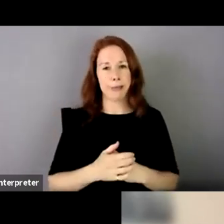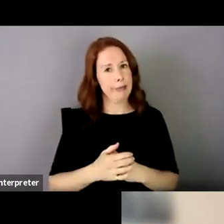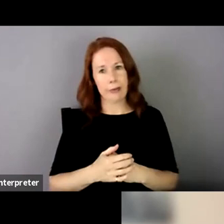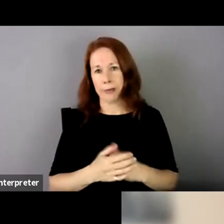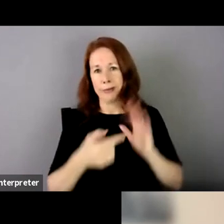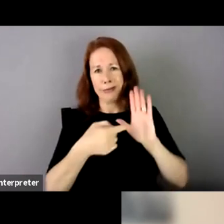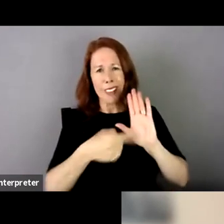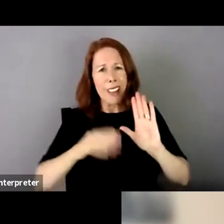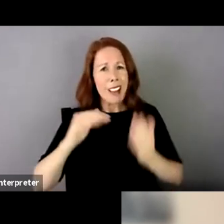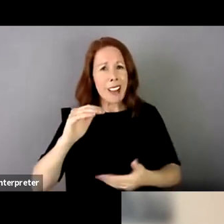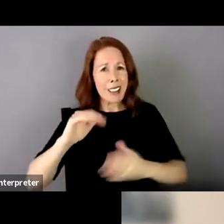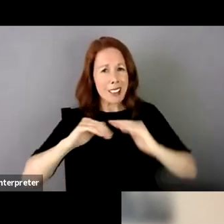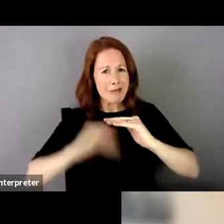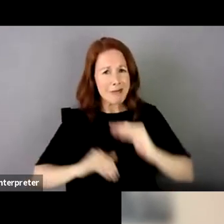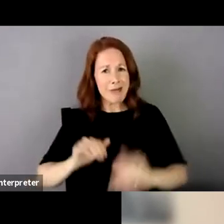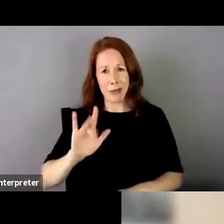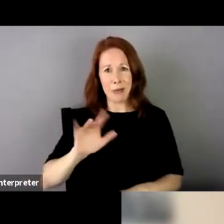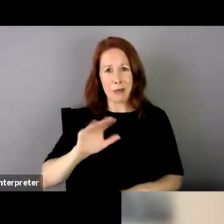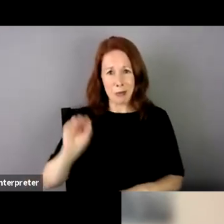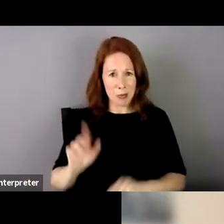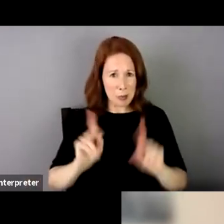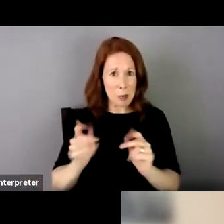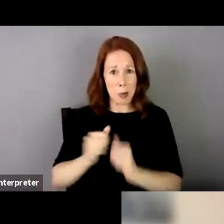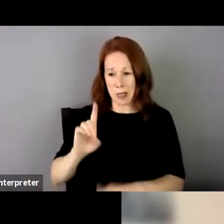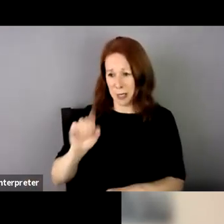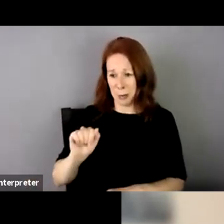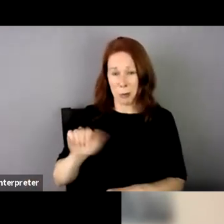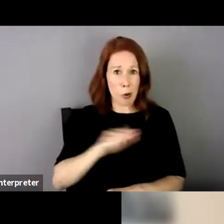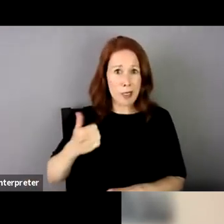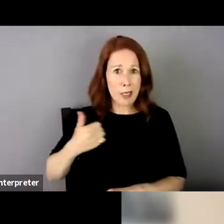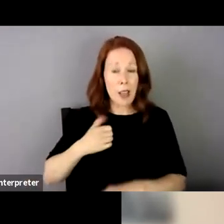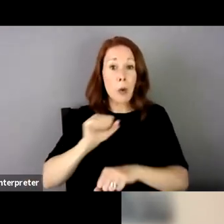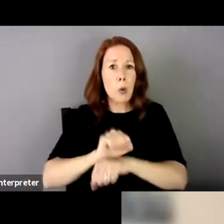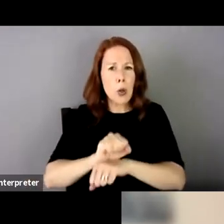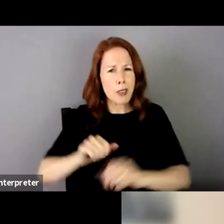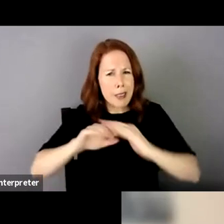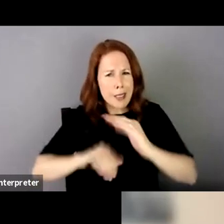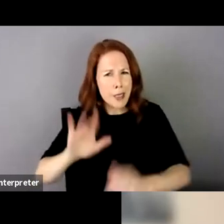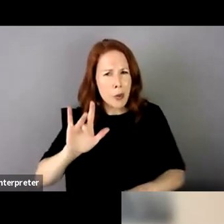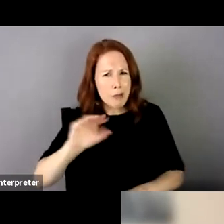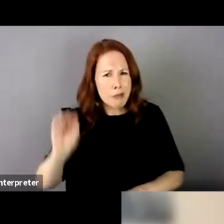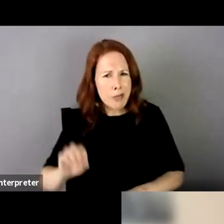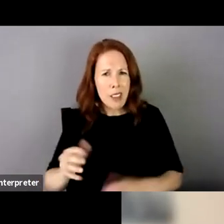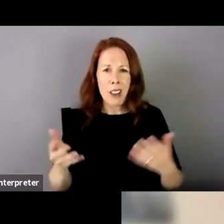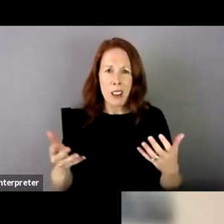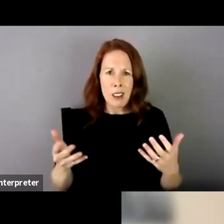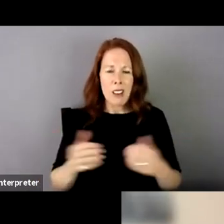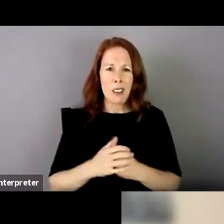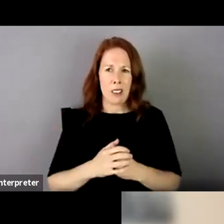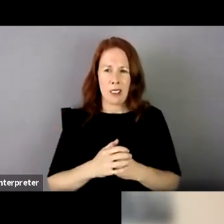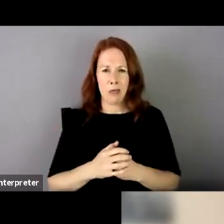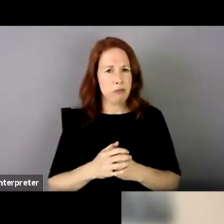that less than 25% of people with disabilities in Canada are employed. And the